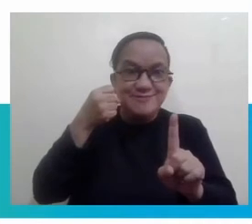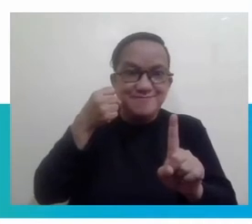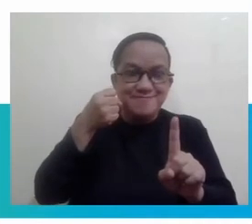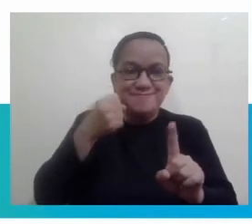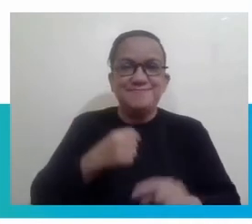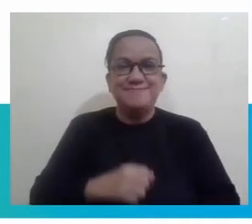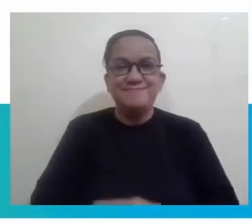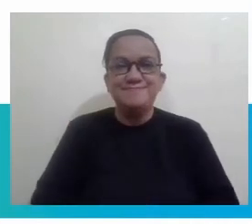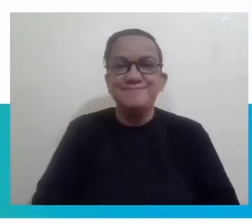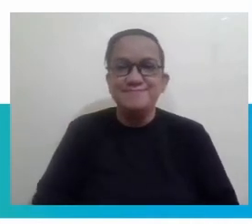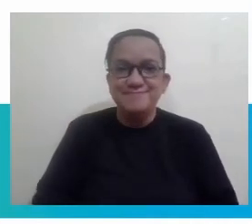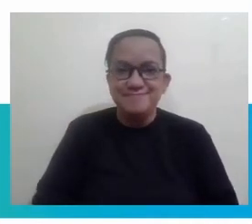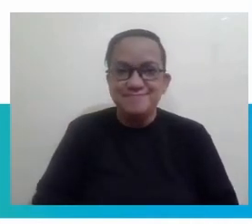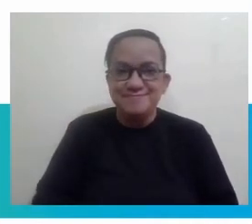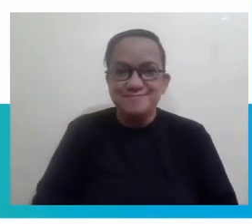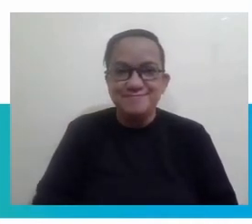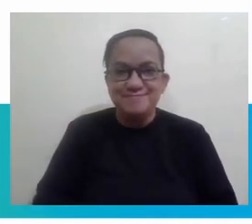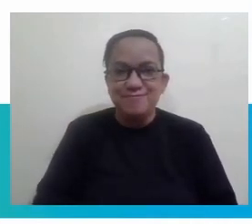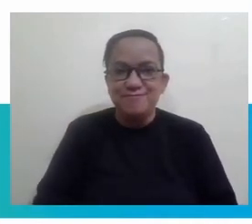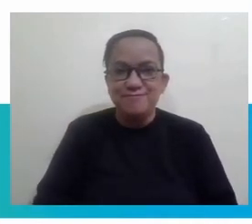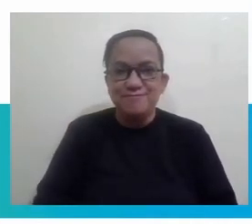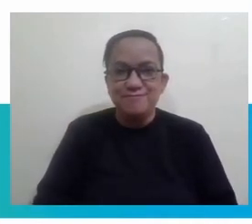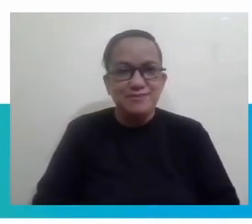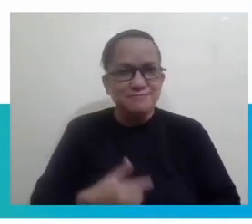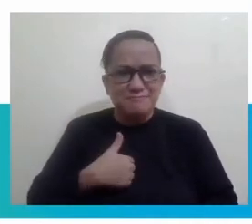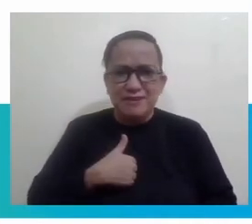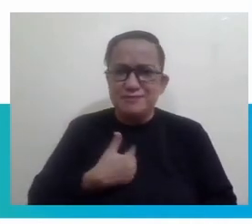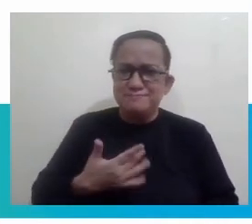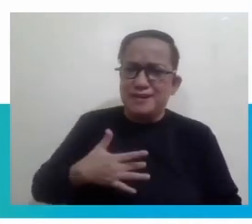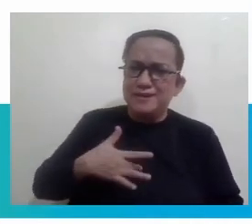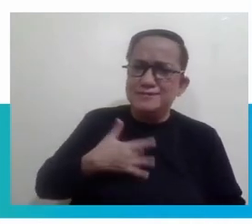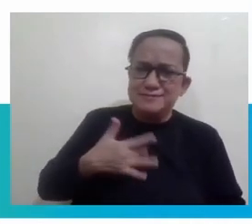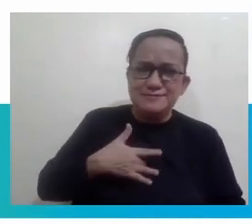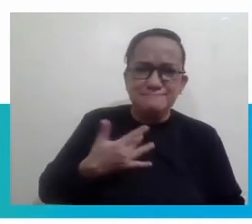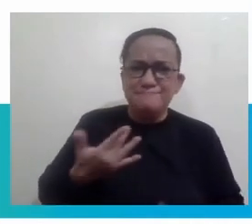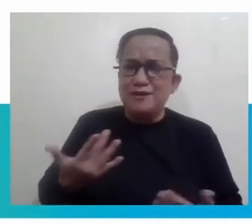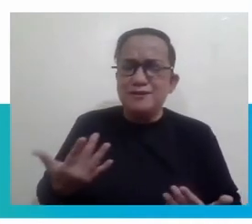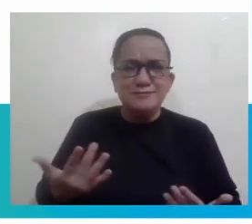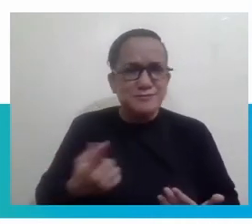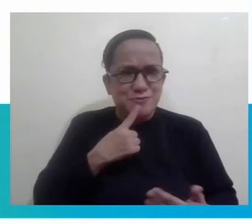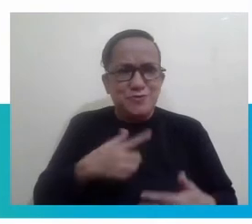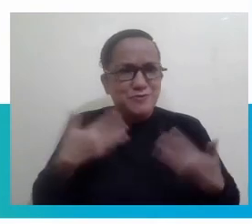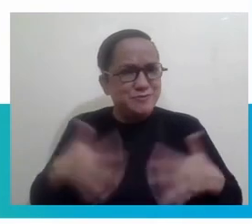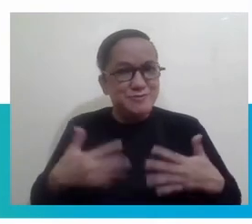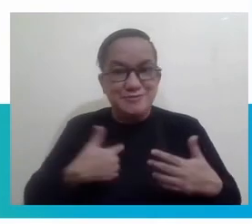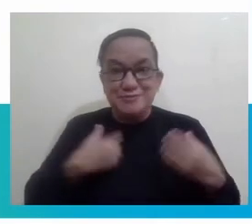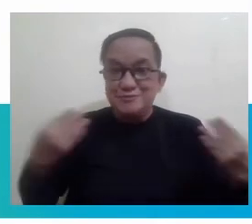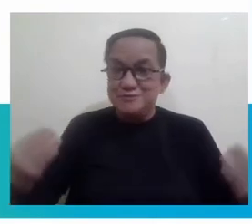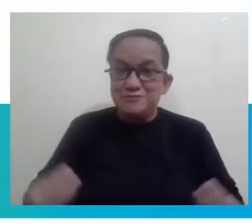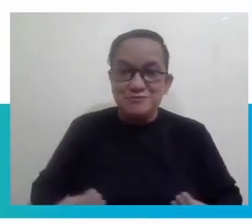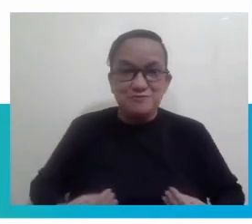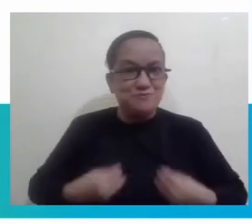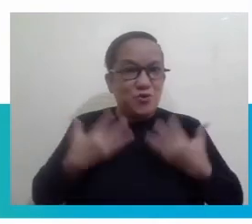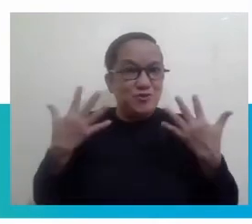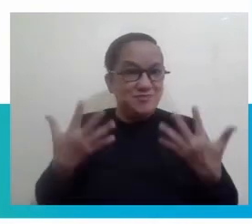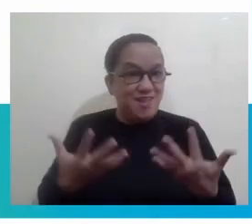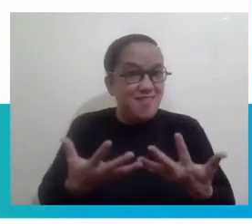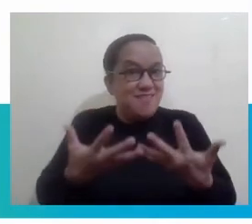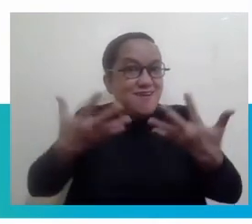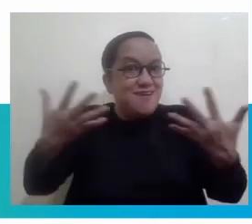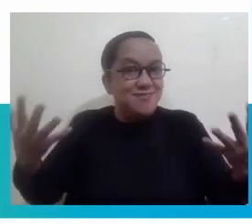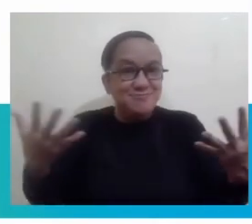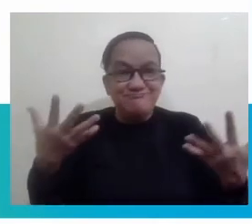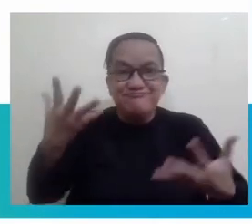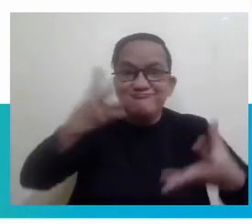from this event and being inspired by everyone, both of you and our four panelists, is really what Ingrid mentioned before, is the